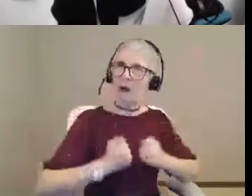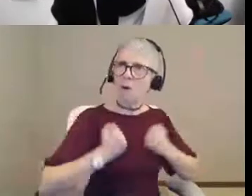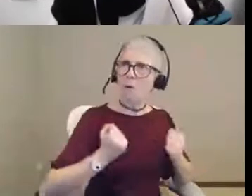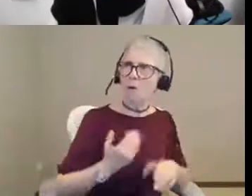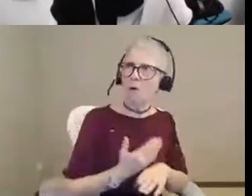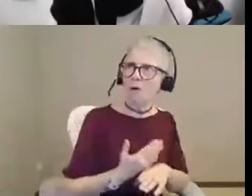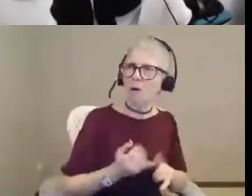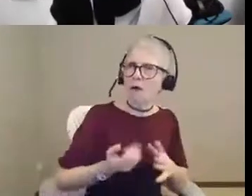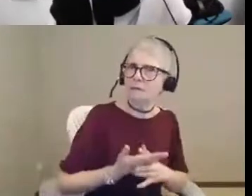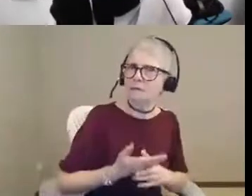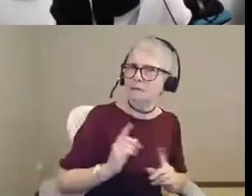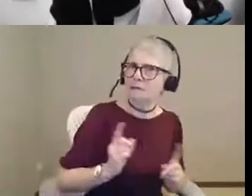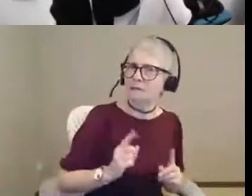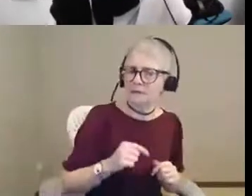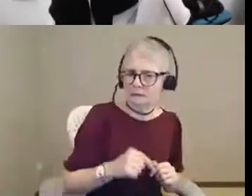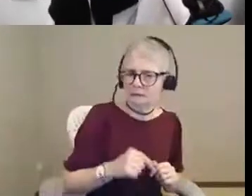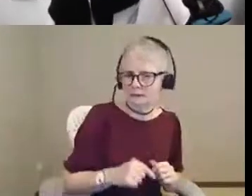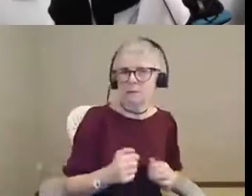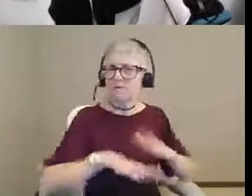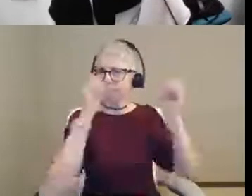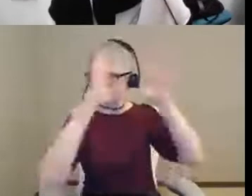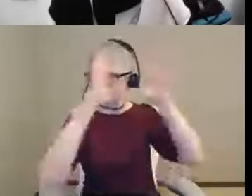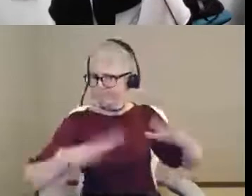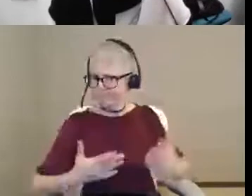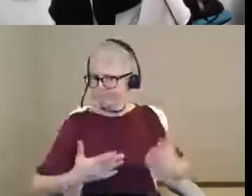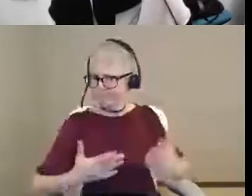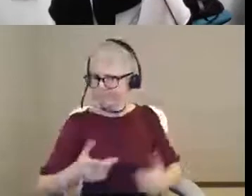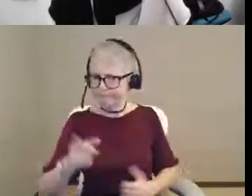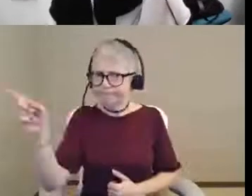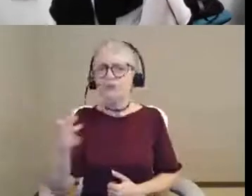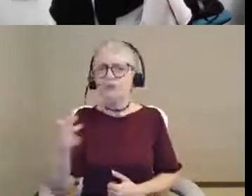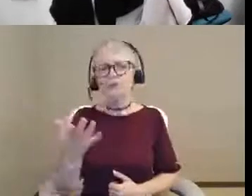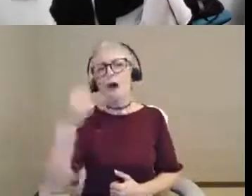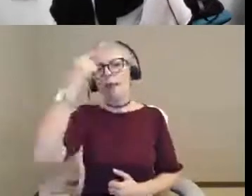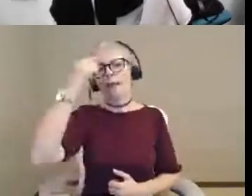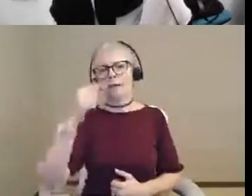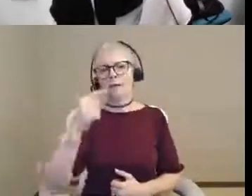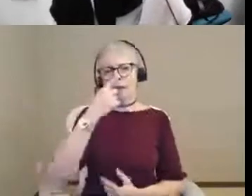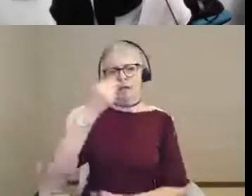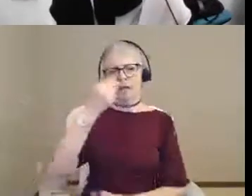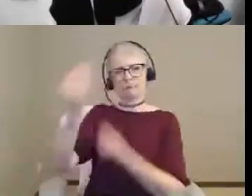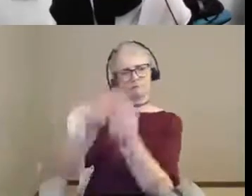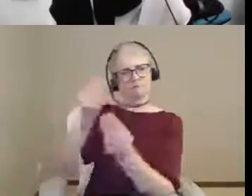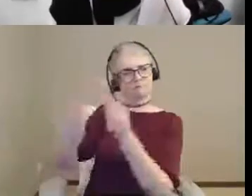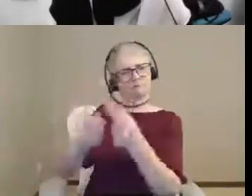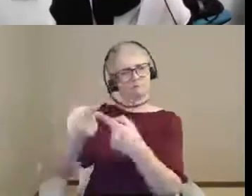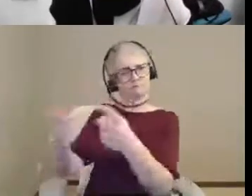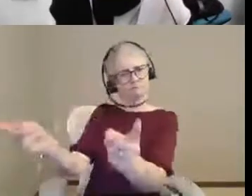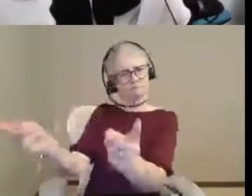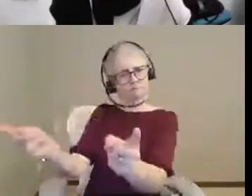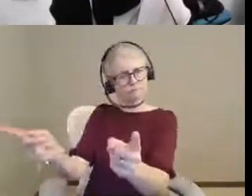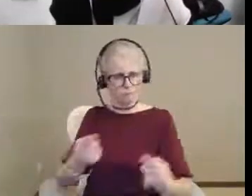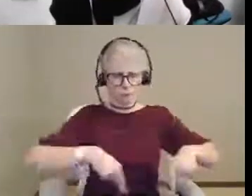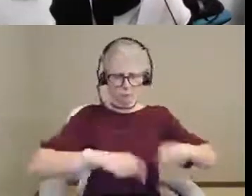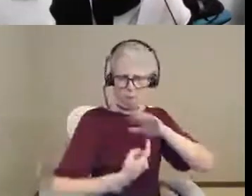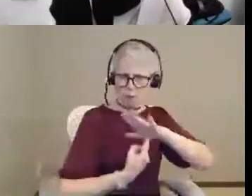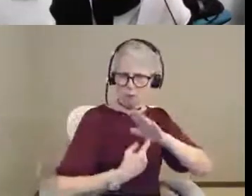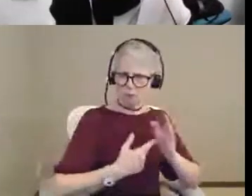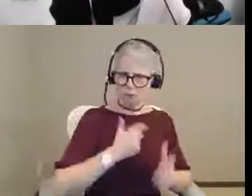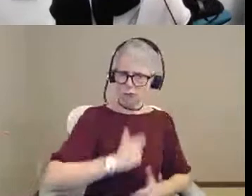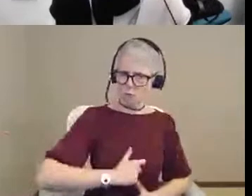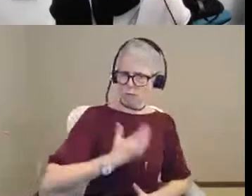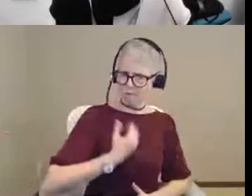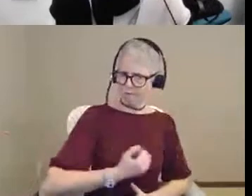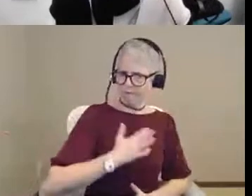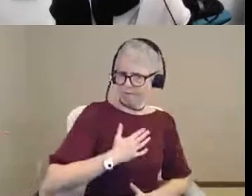maybe I think personally how important we are and what an important role we have to play in the kind of accessibility space. So